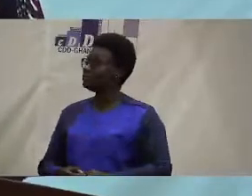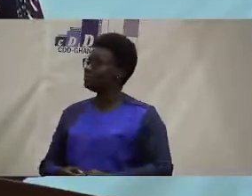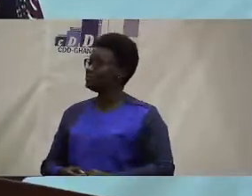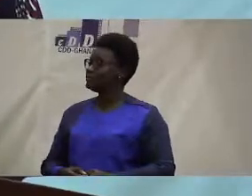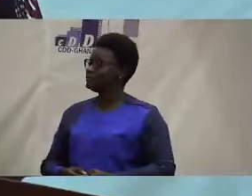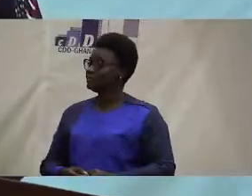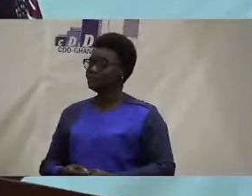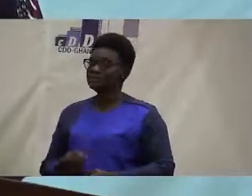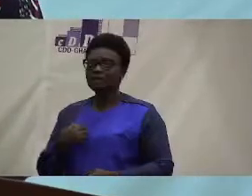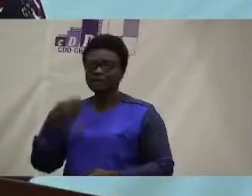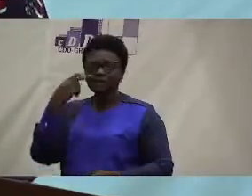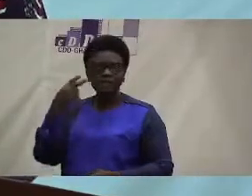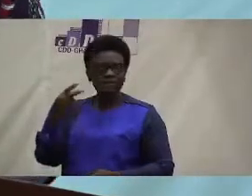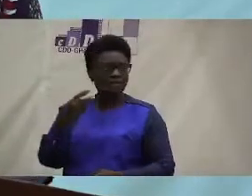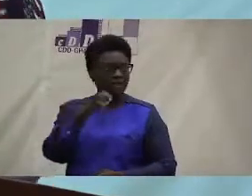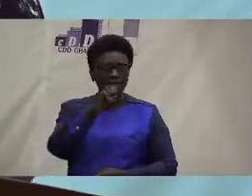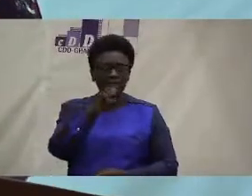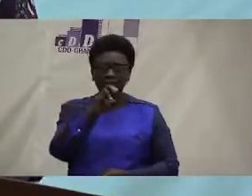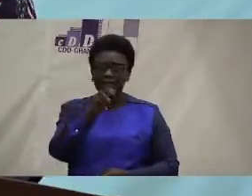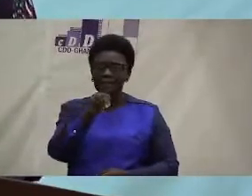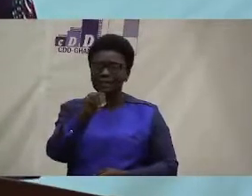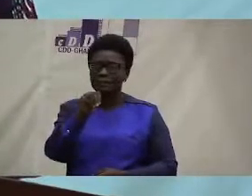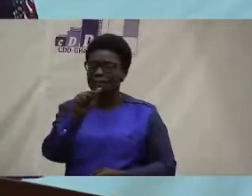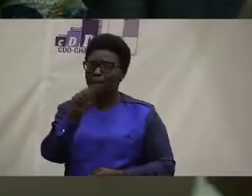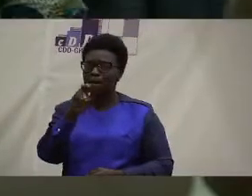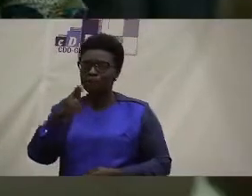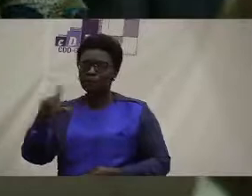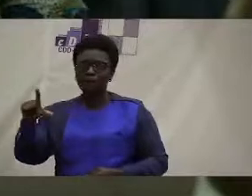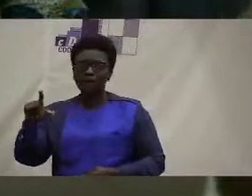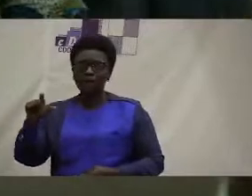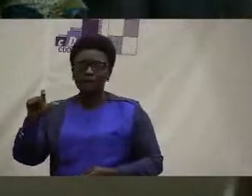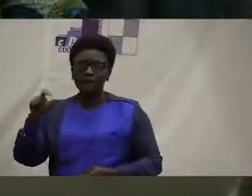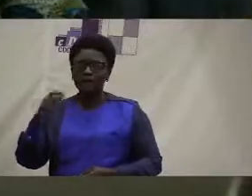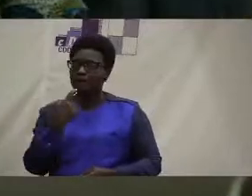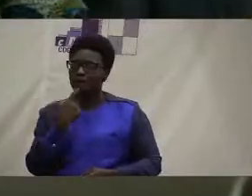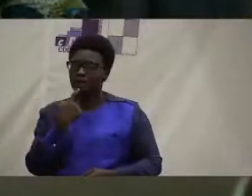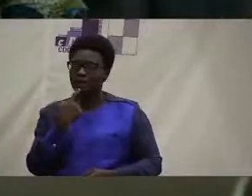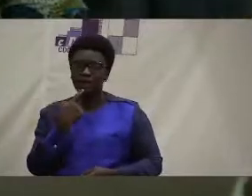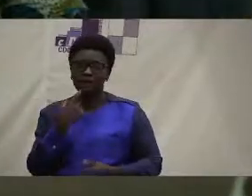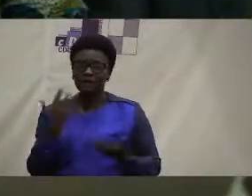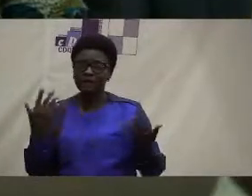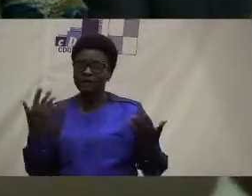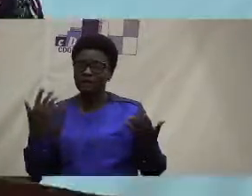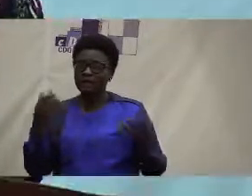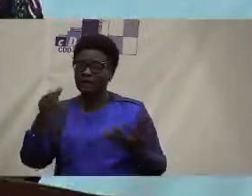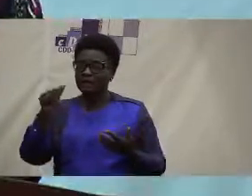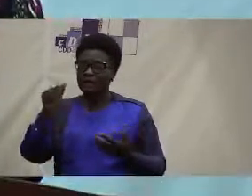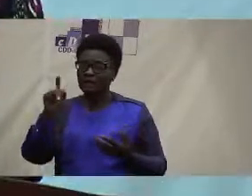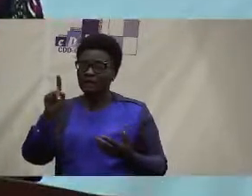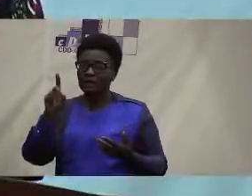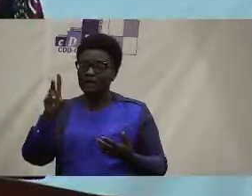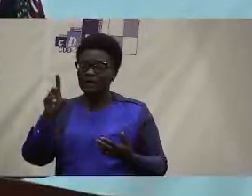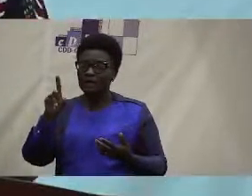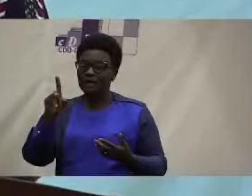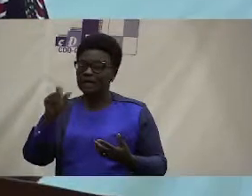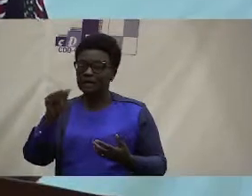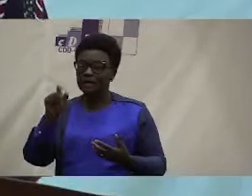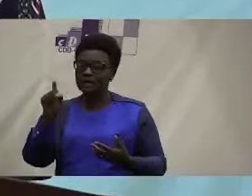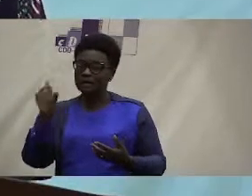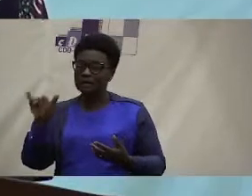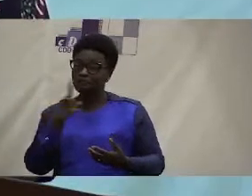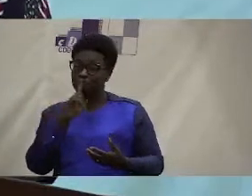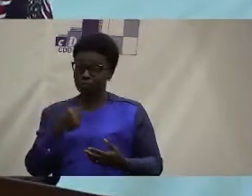I see Mr. Emmanuel Akwete itching. Is there a comment that we can take from you, Mr. Akwete?